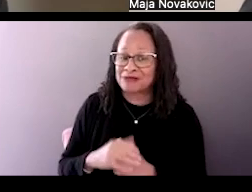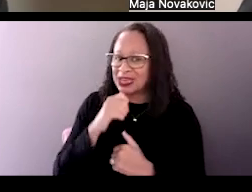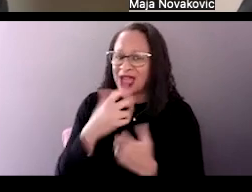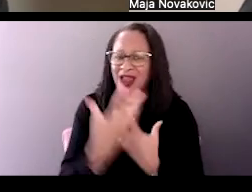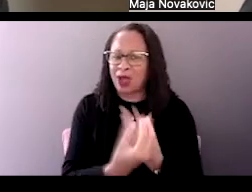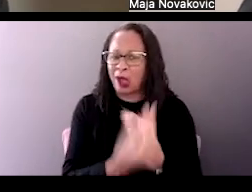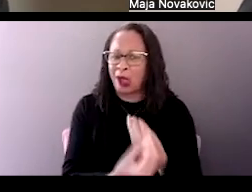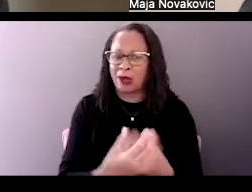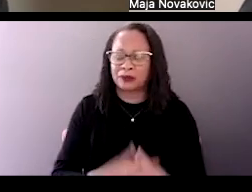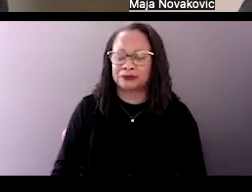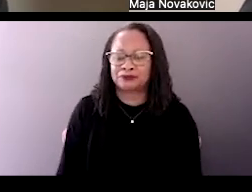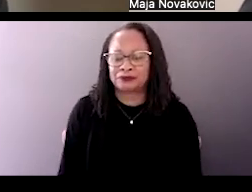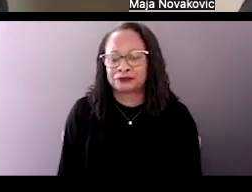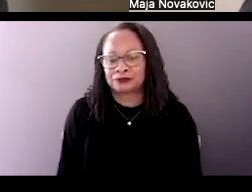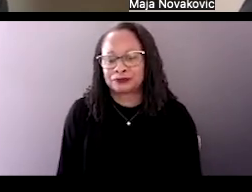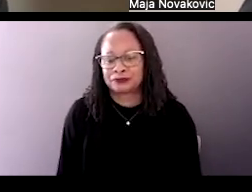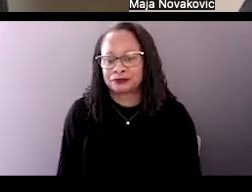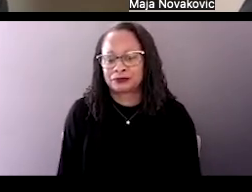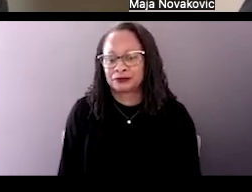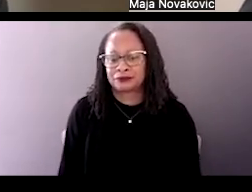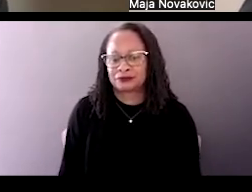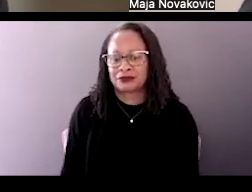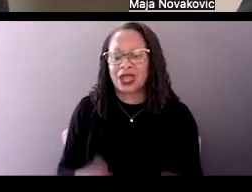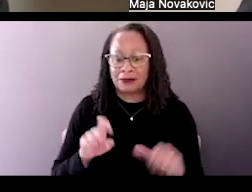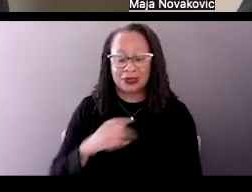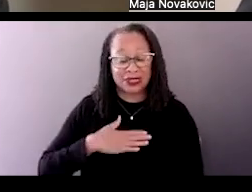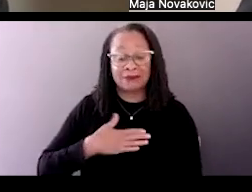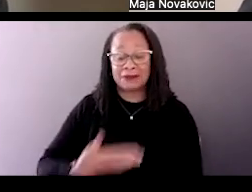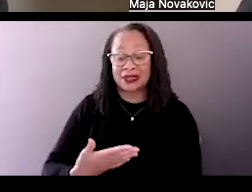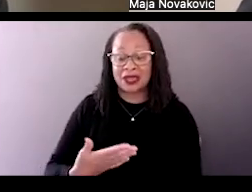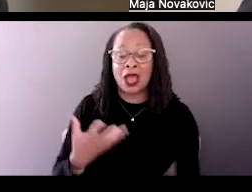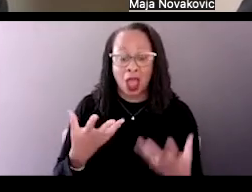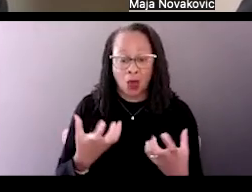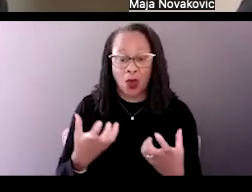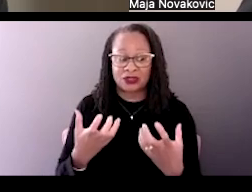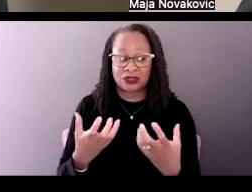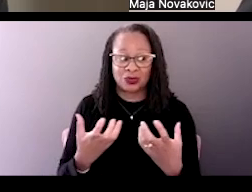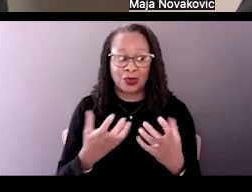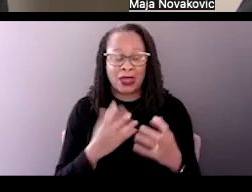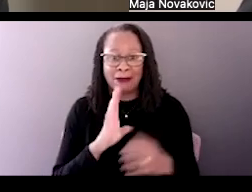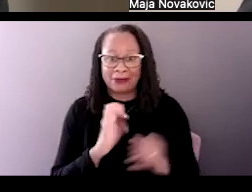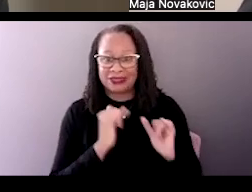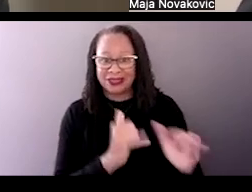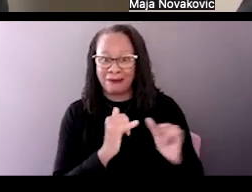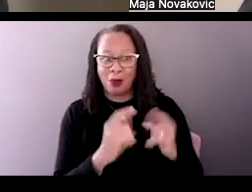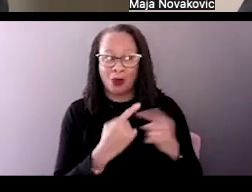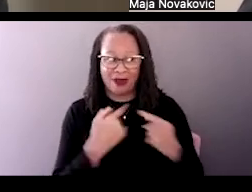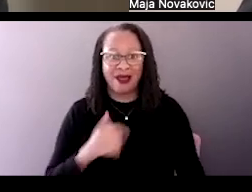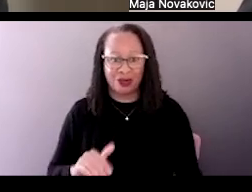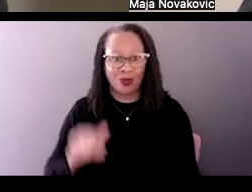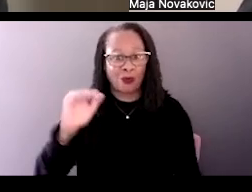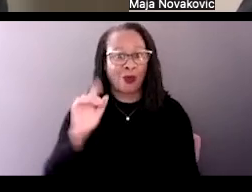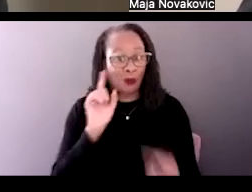horses. And I must admit, I wanted to be like him when I grew up. Yeah, that's